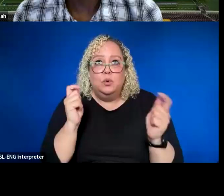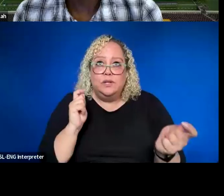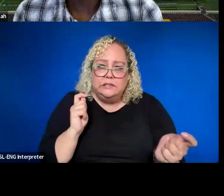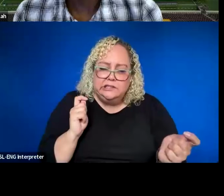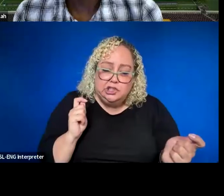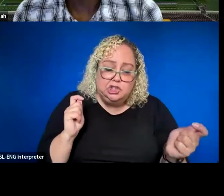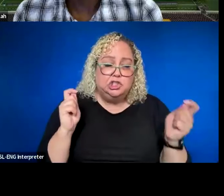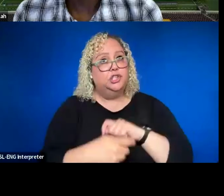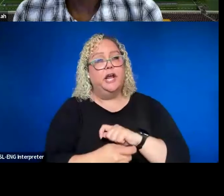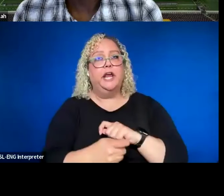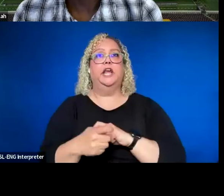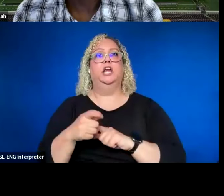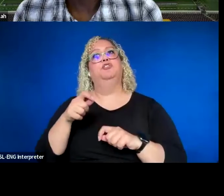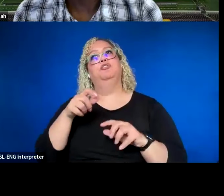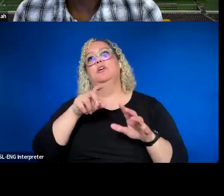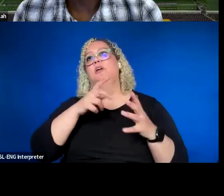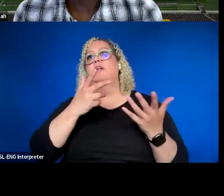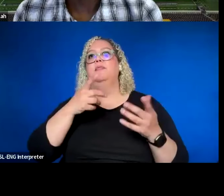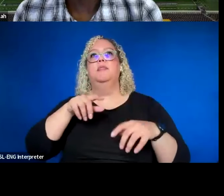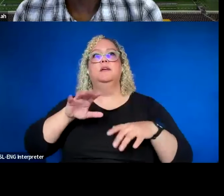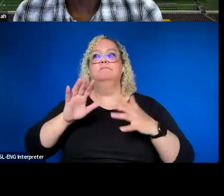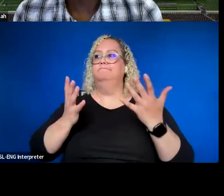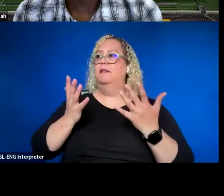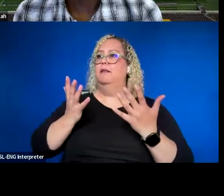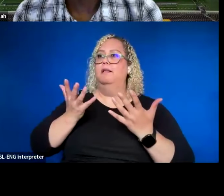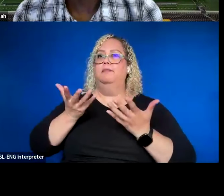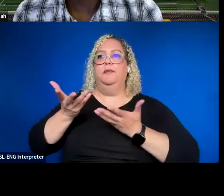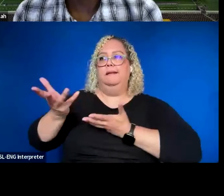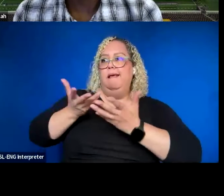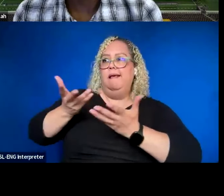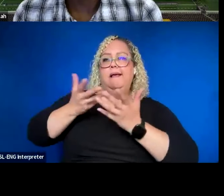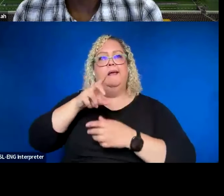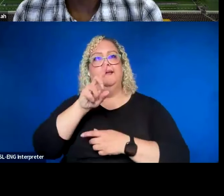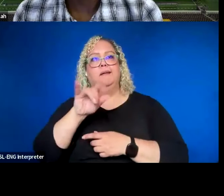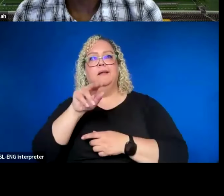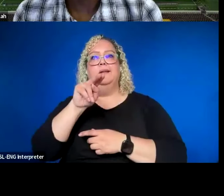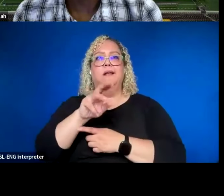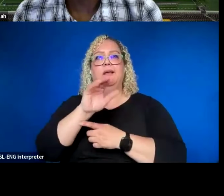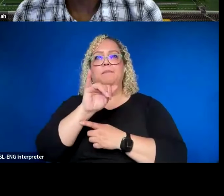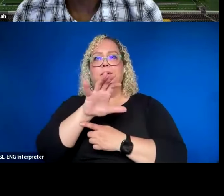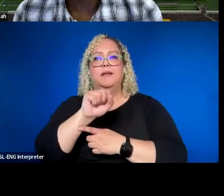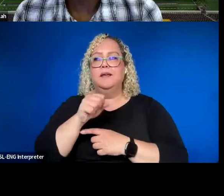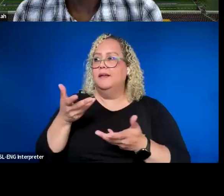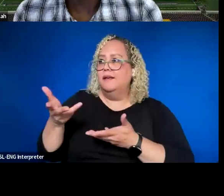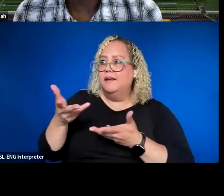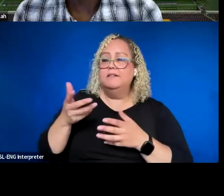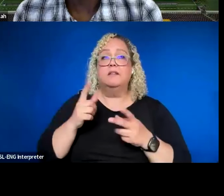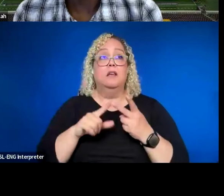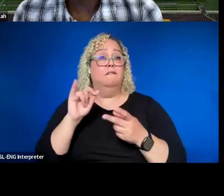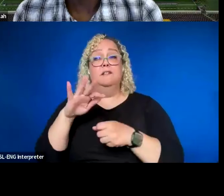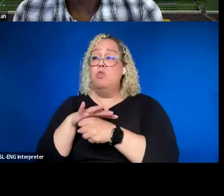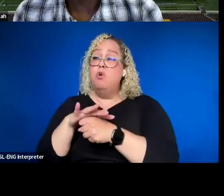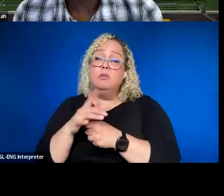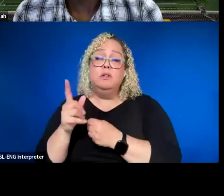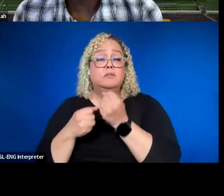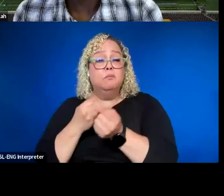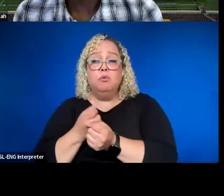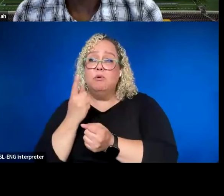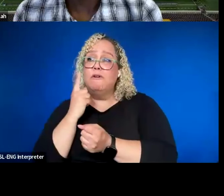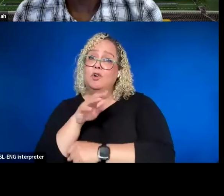to create opportunity, whether that's locally, when we're thinking about support for community clinics or